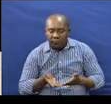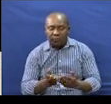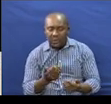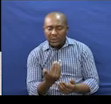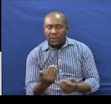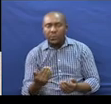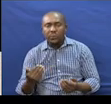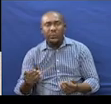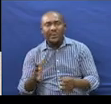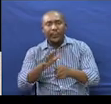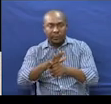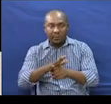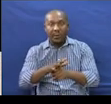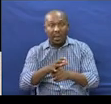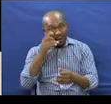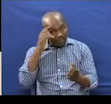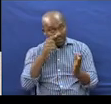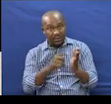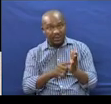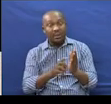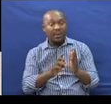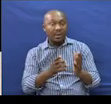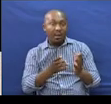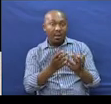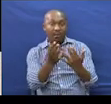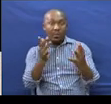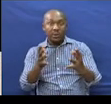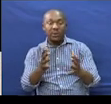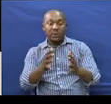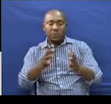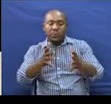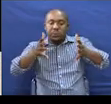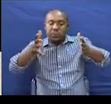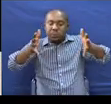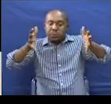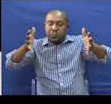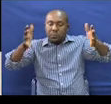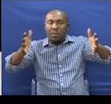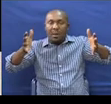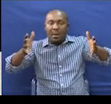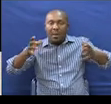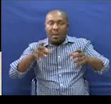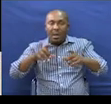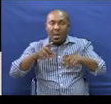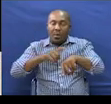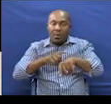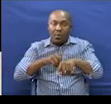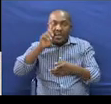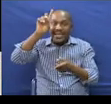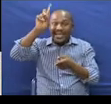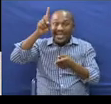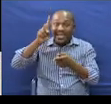rate, this leads to the increase in the population. When we have decrease